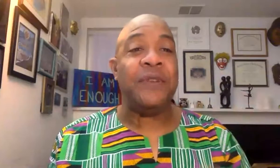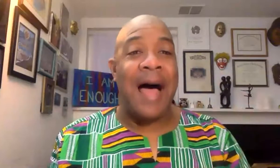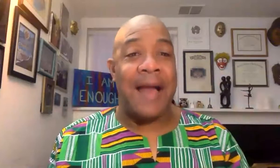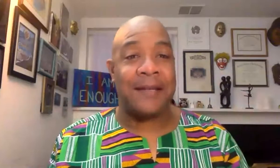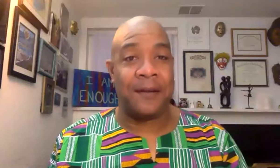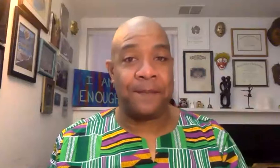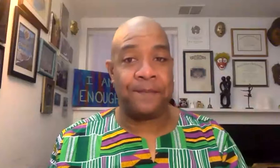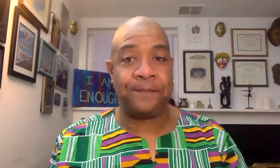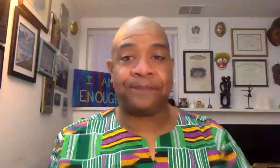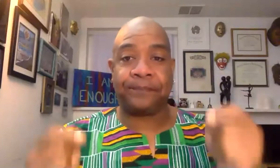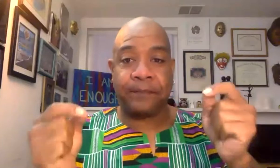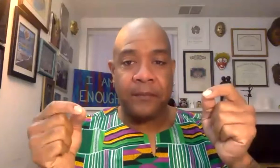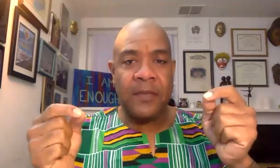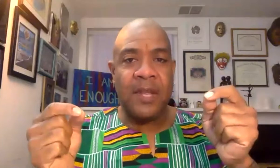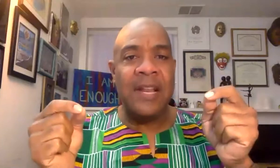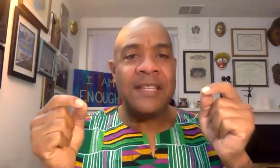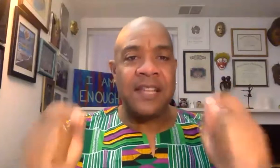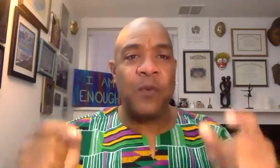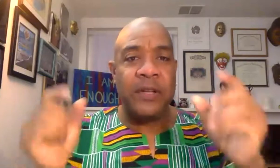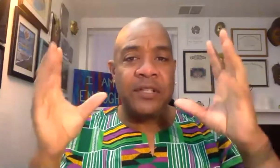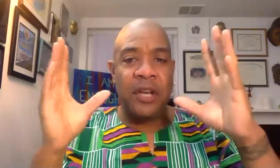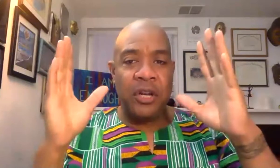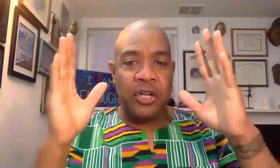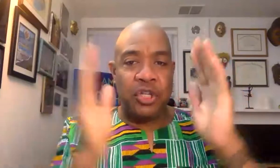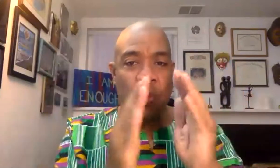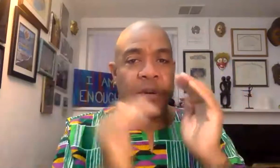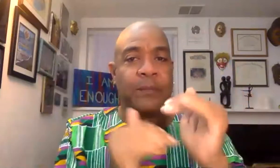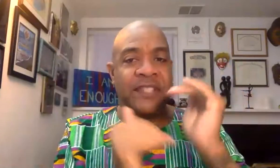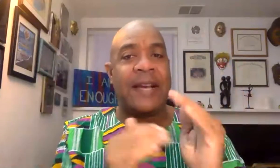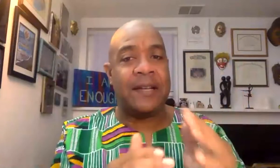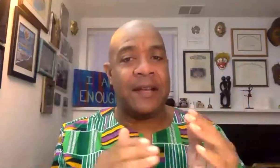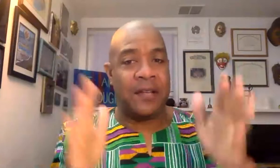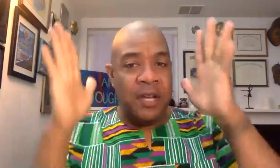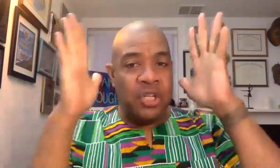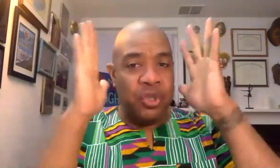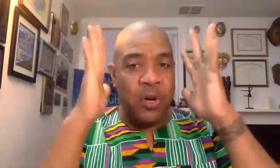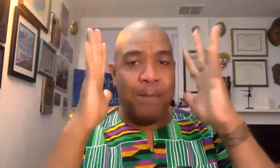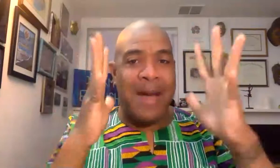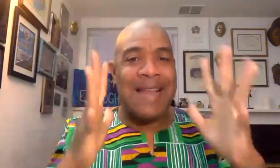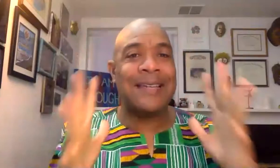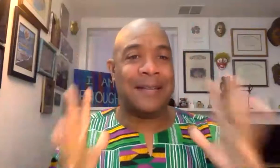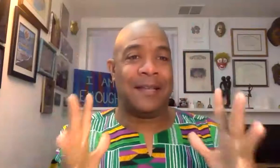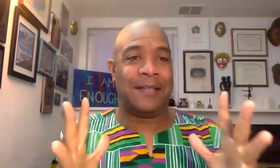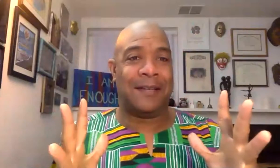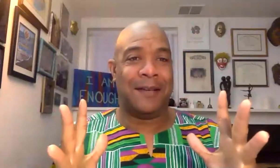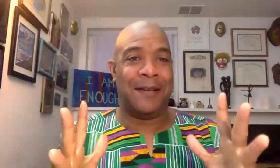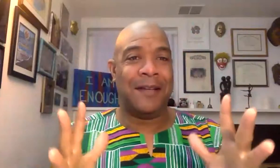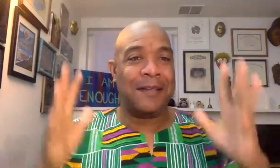Do not let someone's short-sightedness,